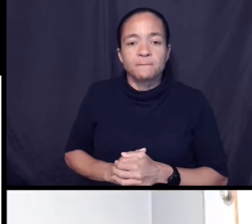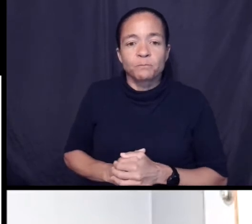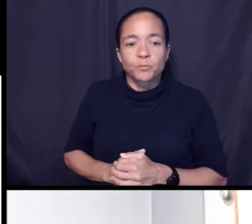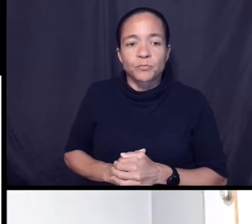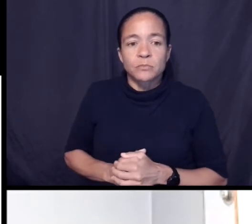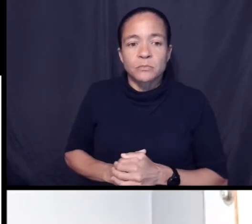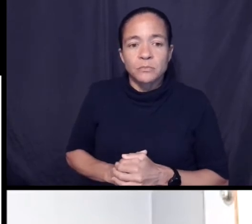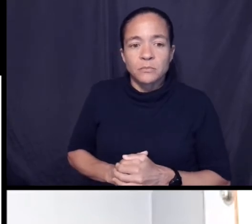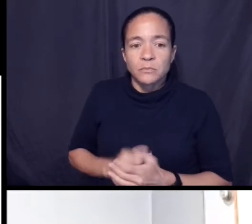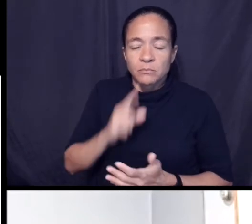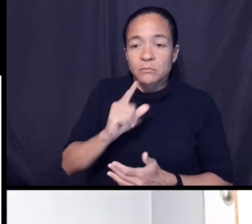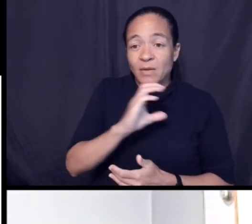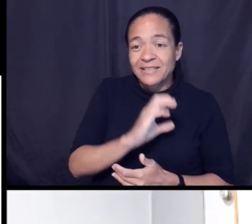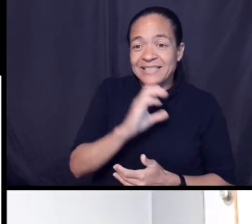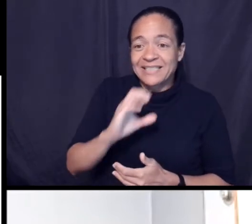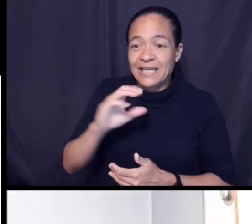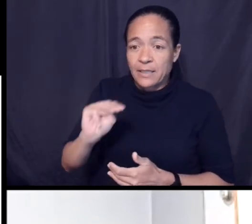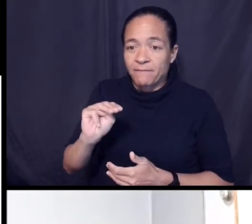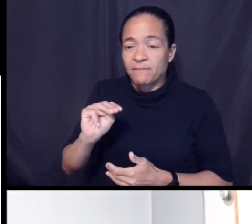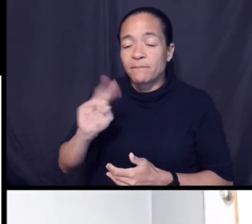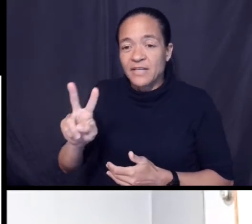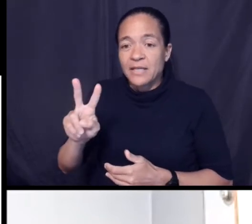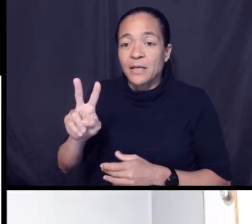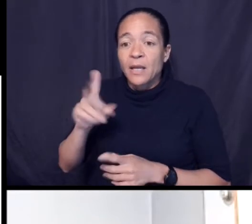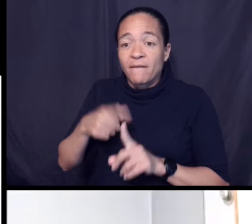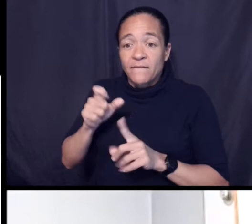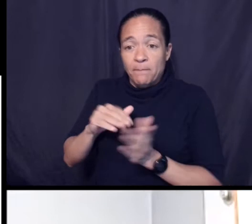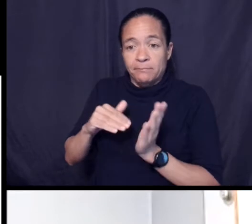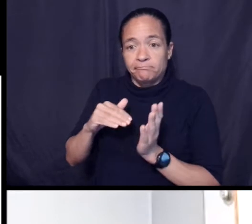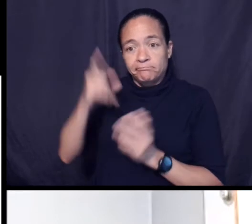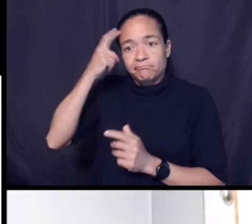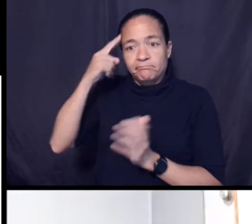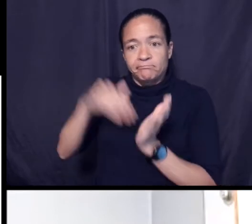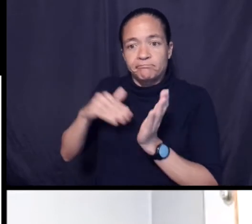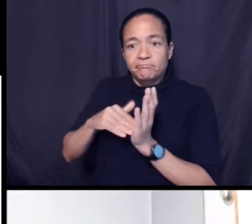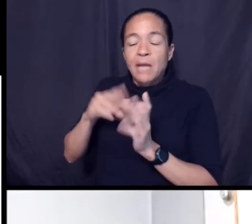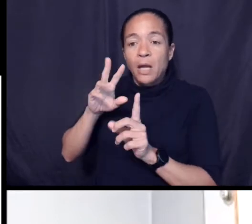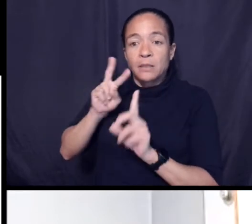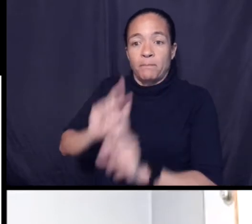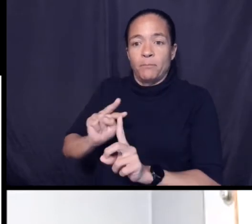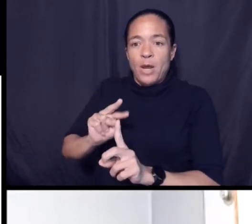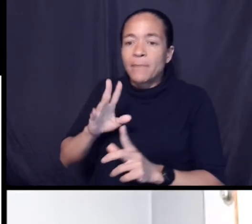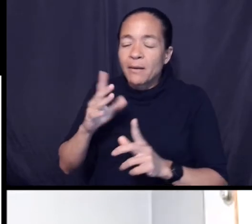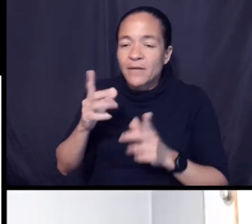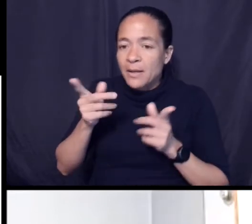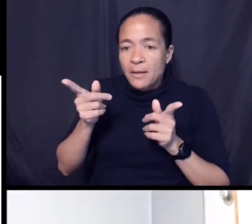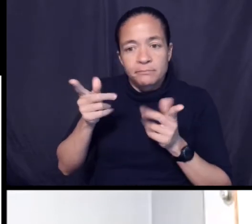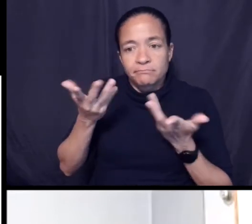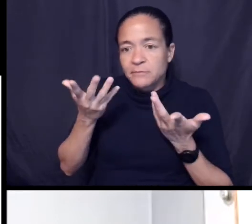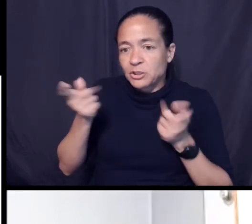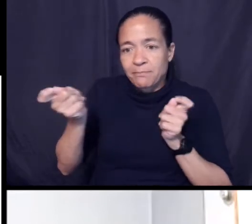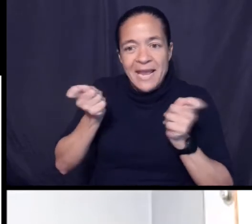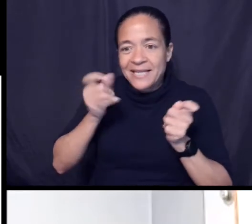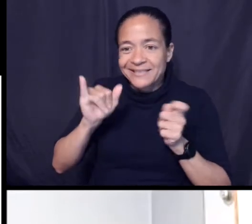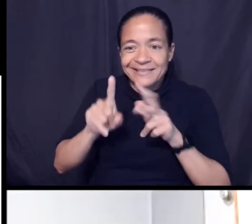So really for congenital CMV from a neurologic standpoint, management is just management of symptoms. There is no specific